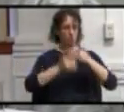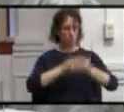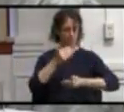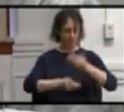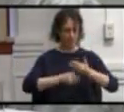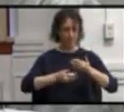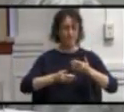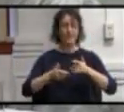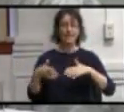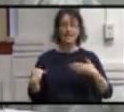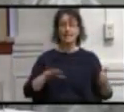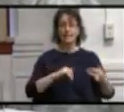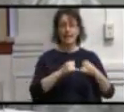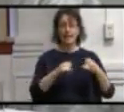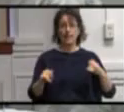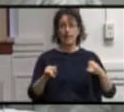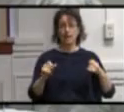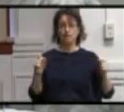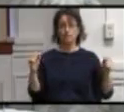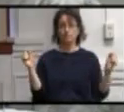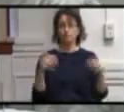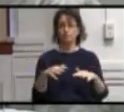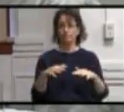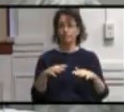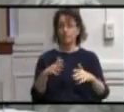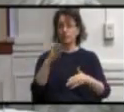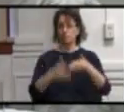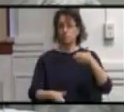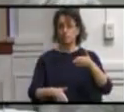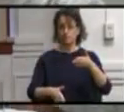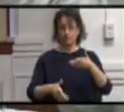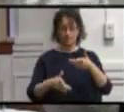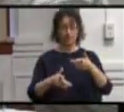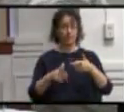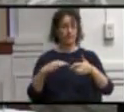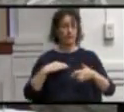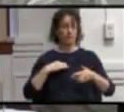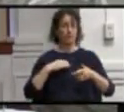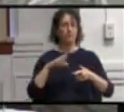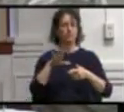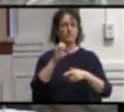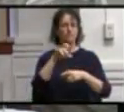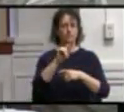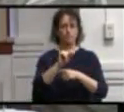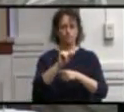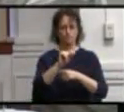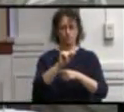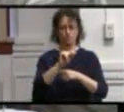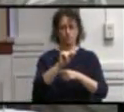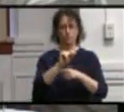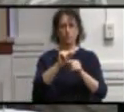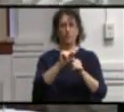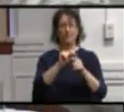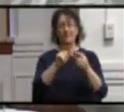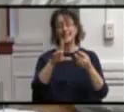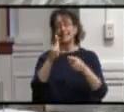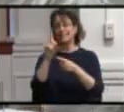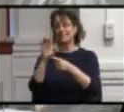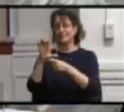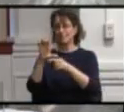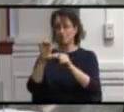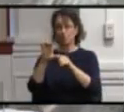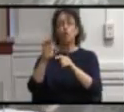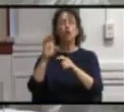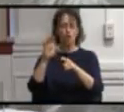returning completed applications is in September, with the awards being made in December.